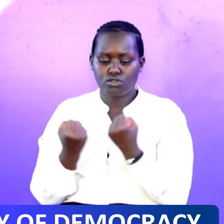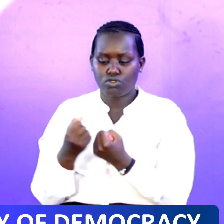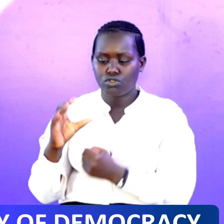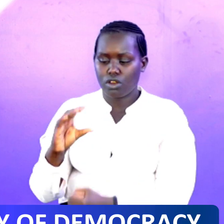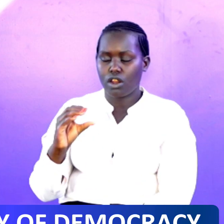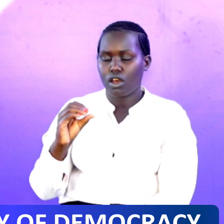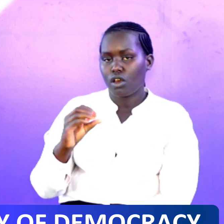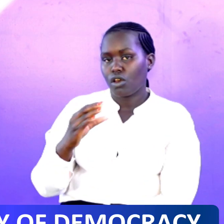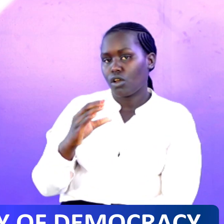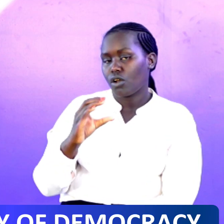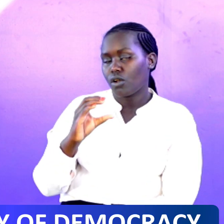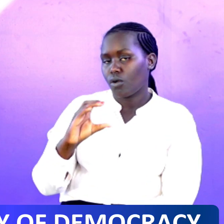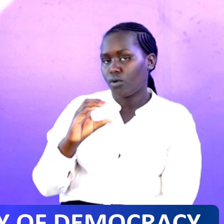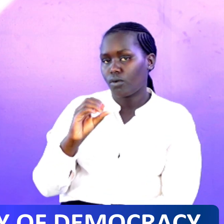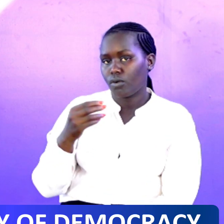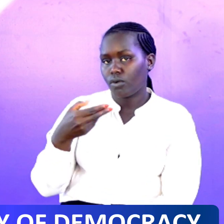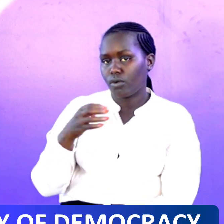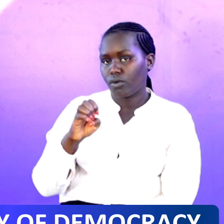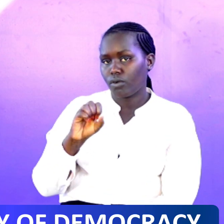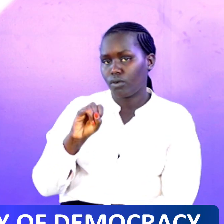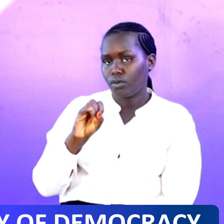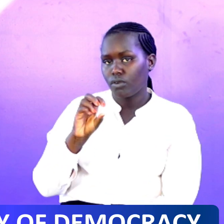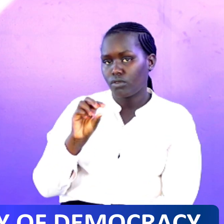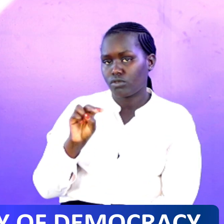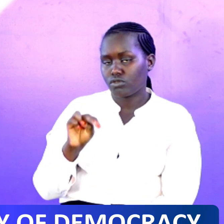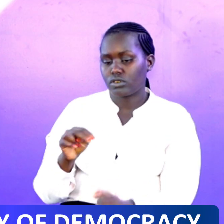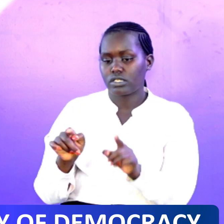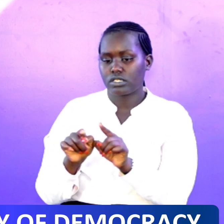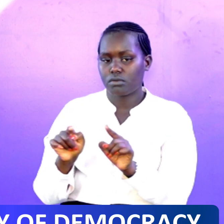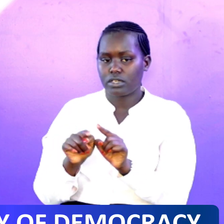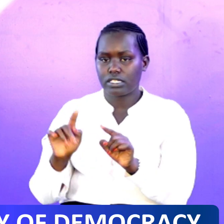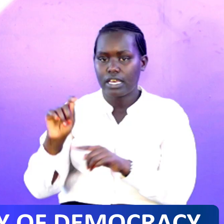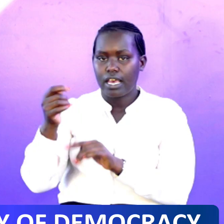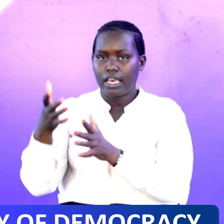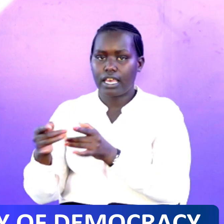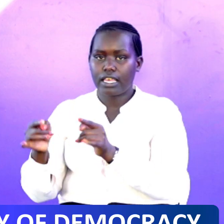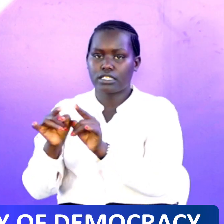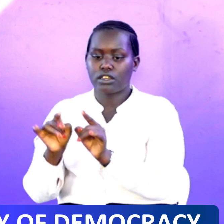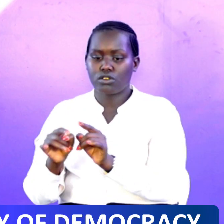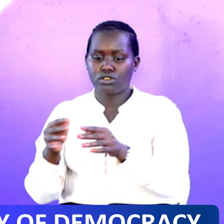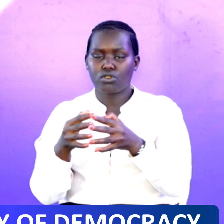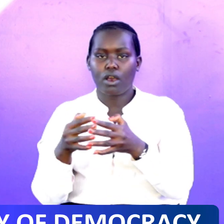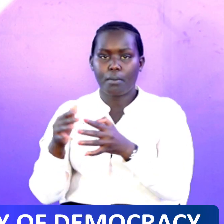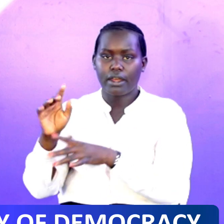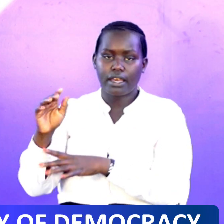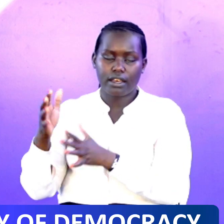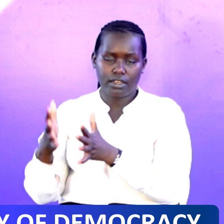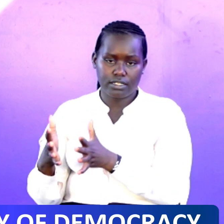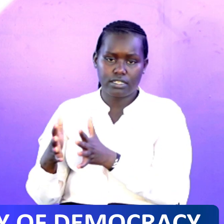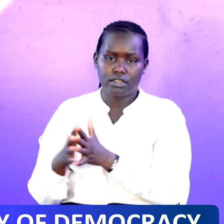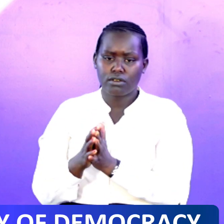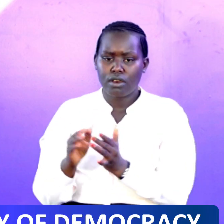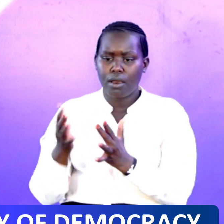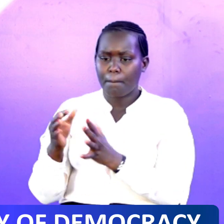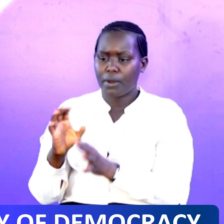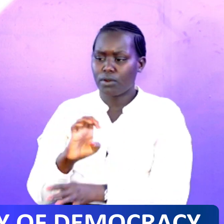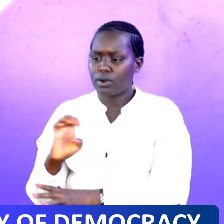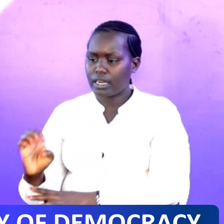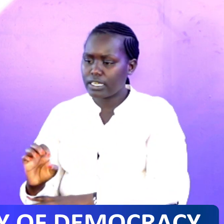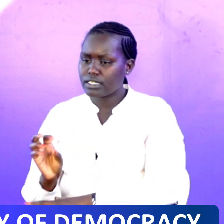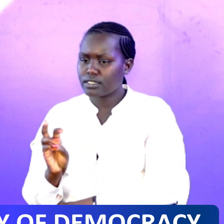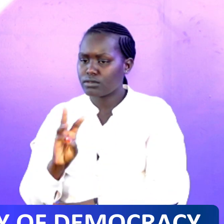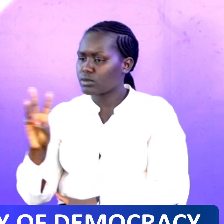should see you as a Kenyan, just like Americans see each other as Americans. Of course, they think, so Middle East, I don't know, Western, I don't know, South.